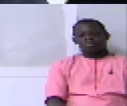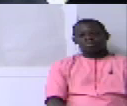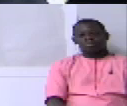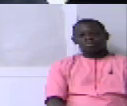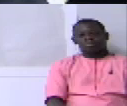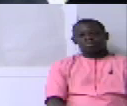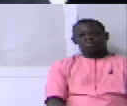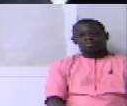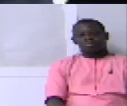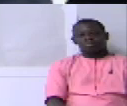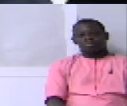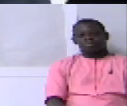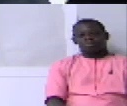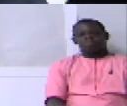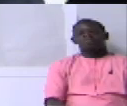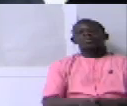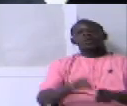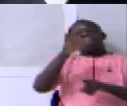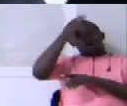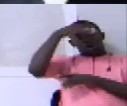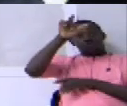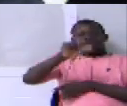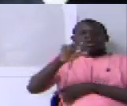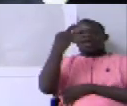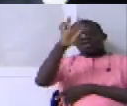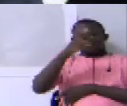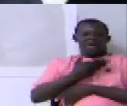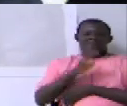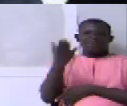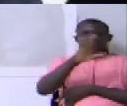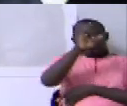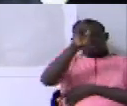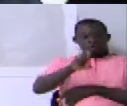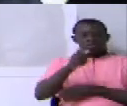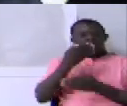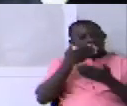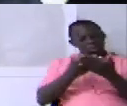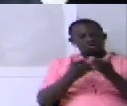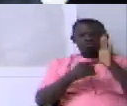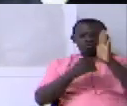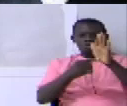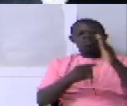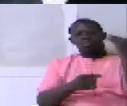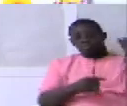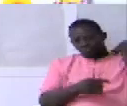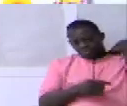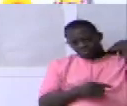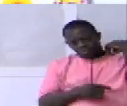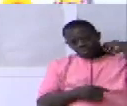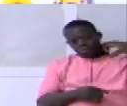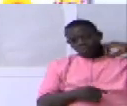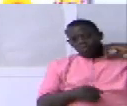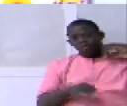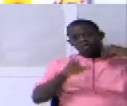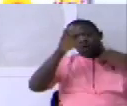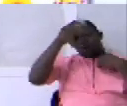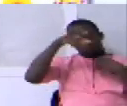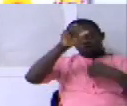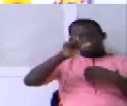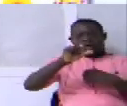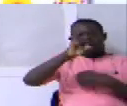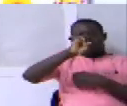jang. Commissioners, if you have any questions, please indicate. Commissioner Carr, you have the floor. Commissioner Kale lafta nyinin